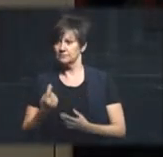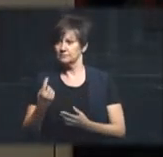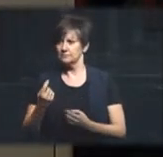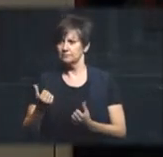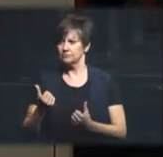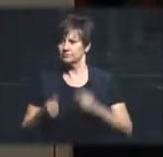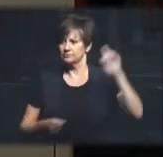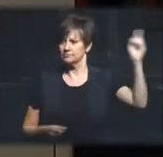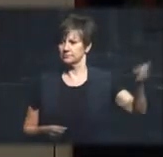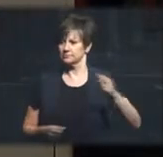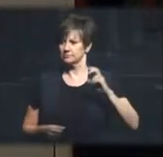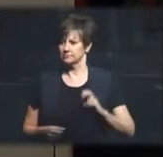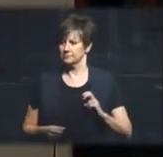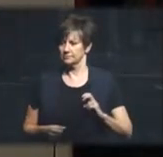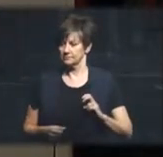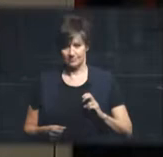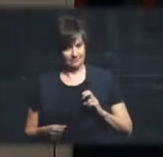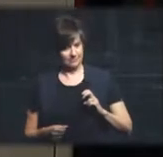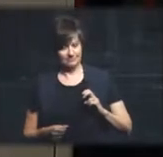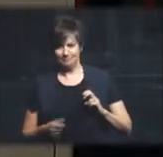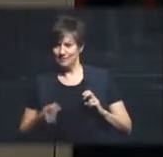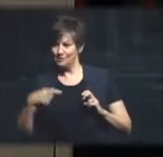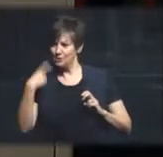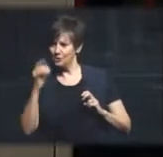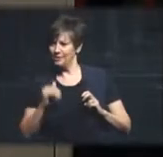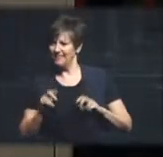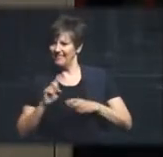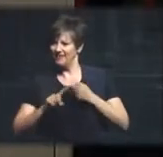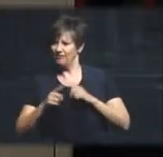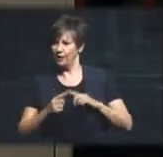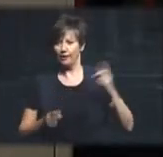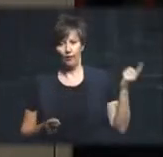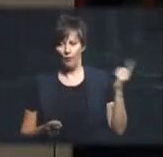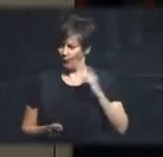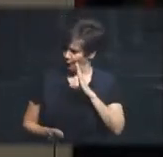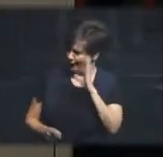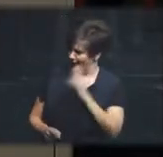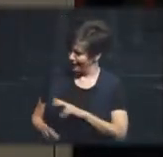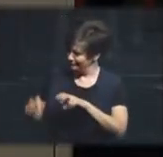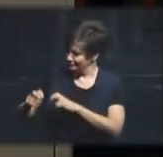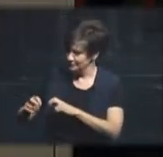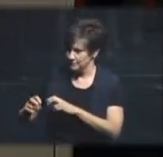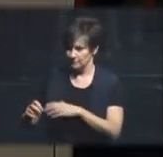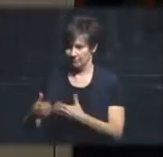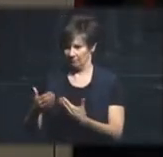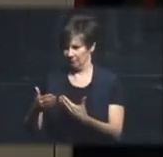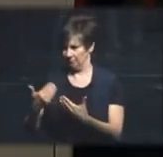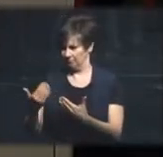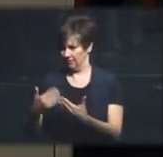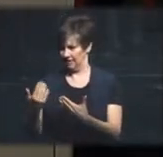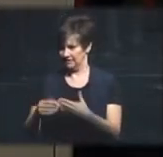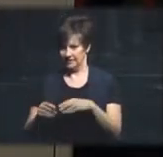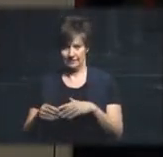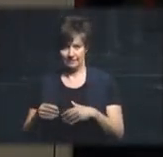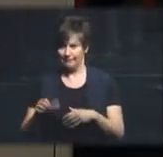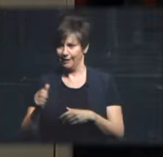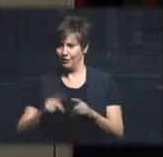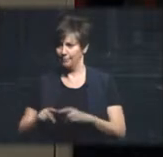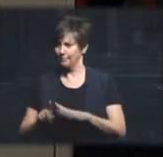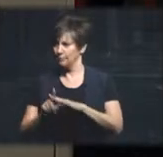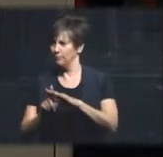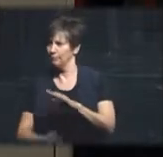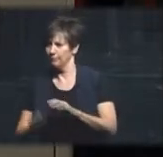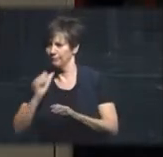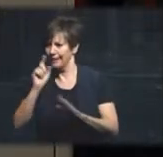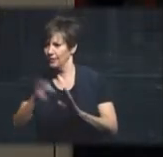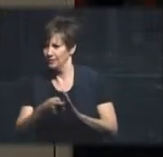to them, it's going to look just like their friend just came and sat down next to them. It's going to be that easy. It's going to be invisible to anybody else that student